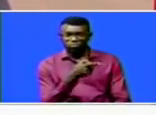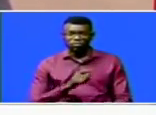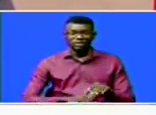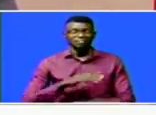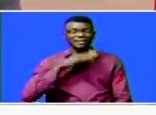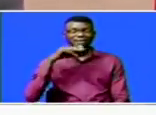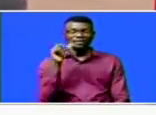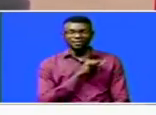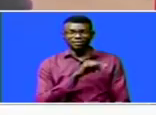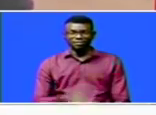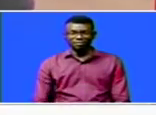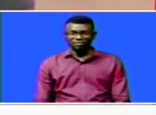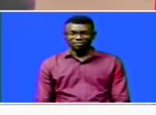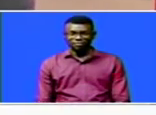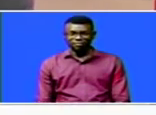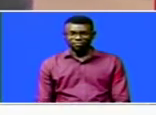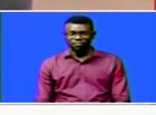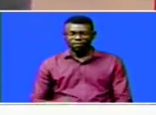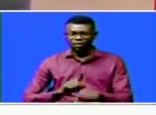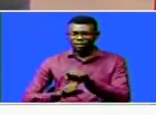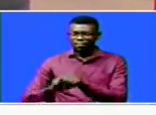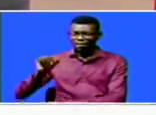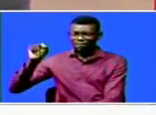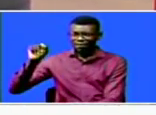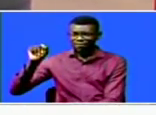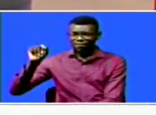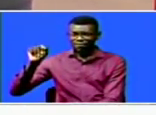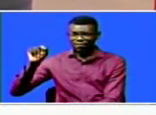away, it was at